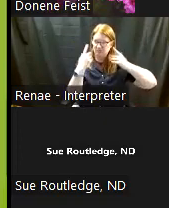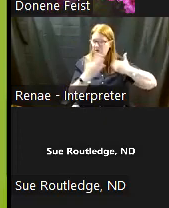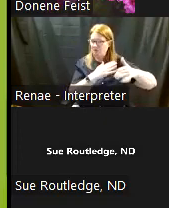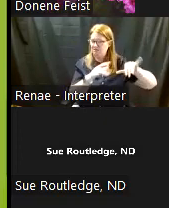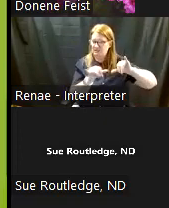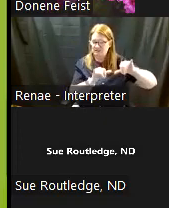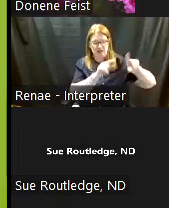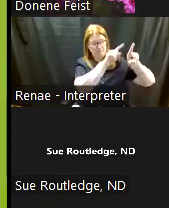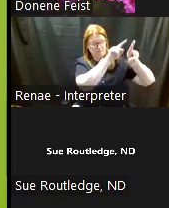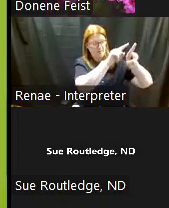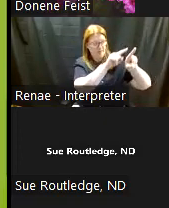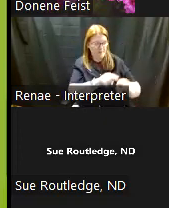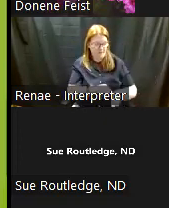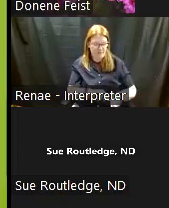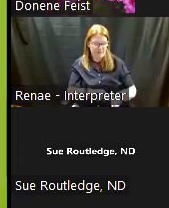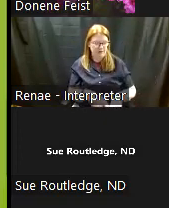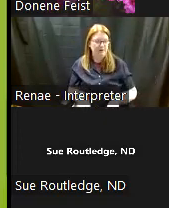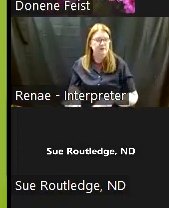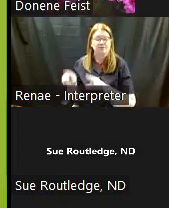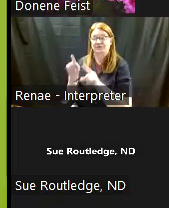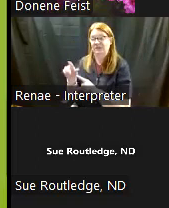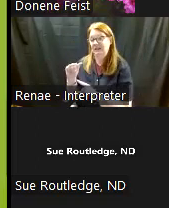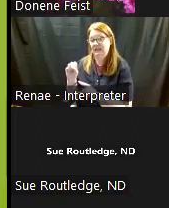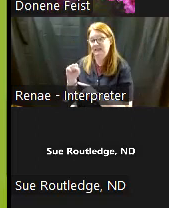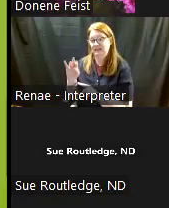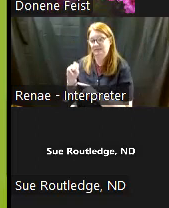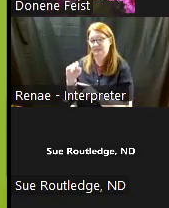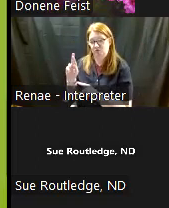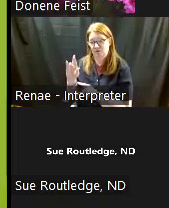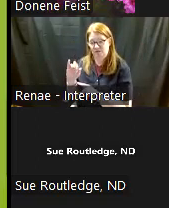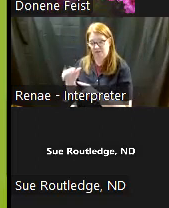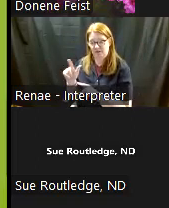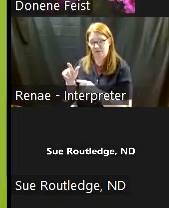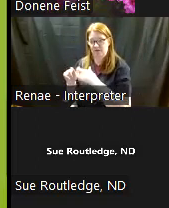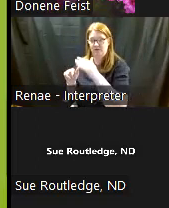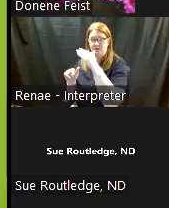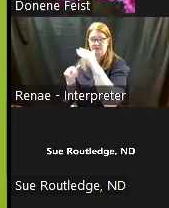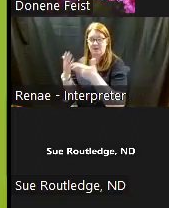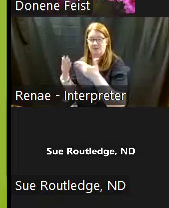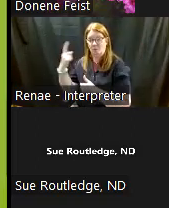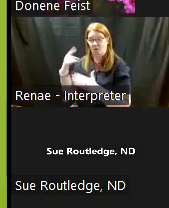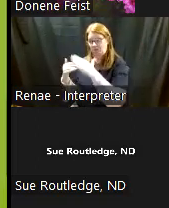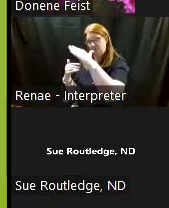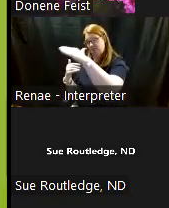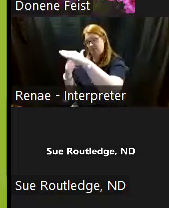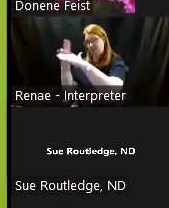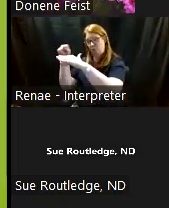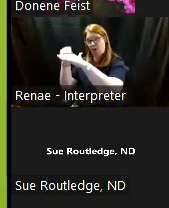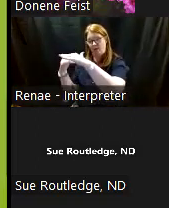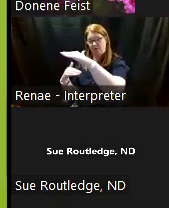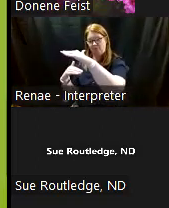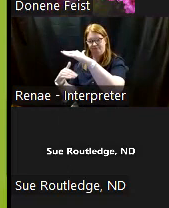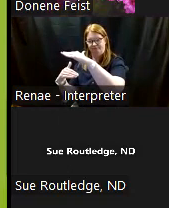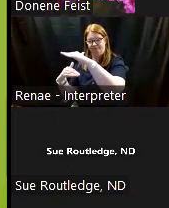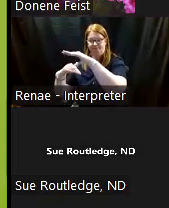They tracked right alongside of each other. Asymmetry or asymmetric is, maybe one ear is up at the range of normal and then the other